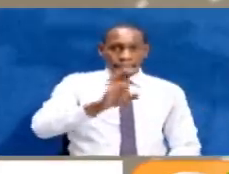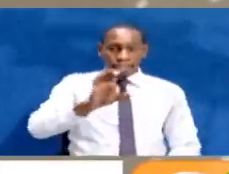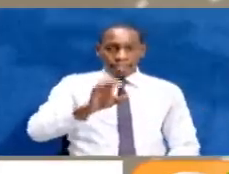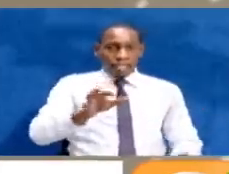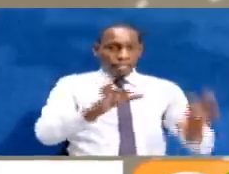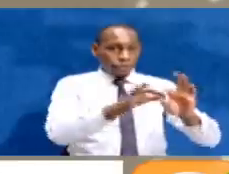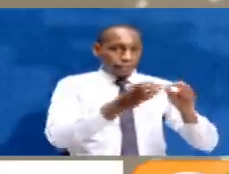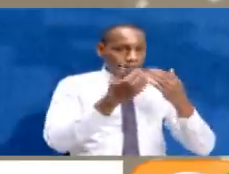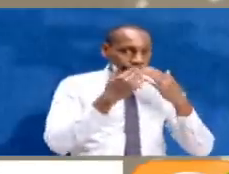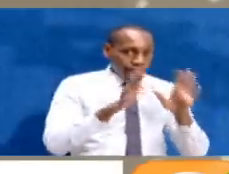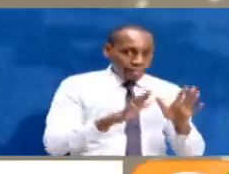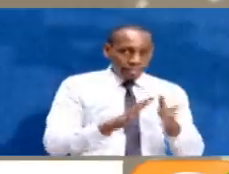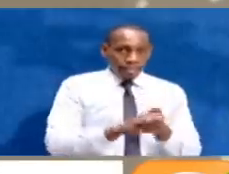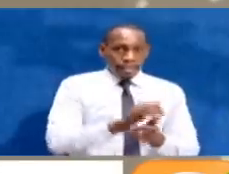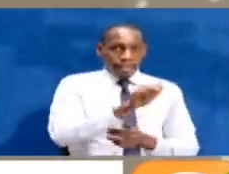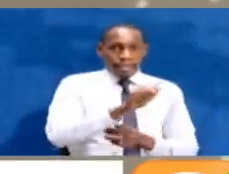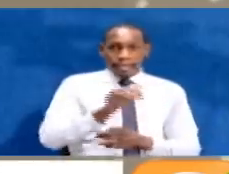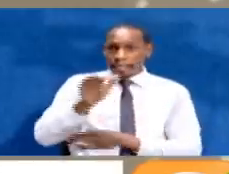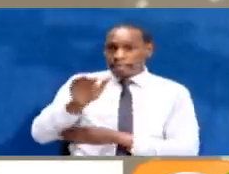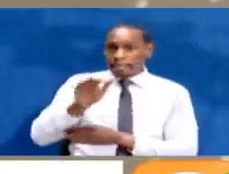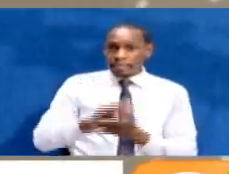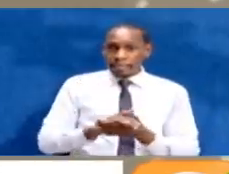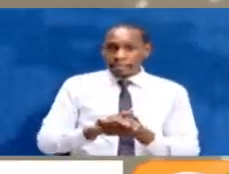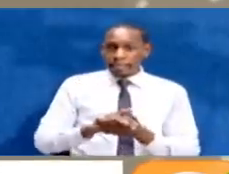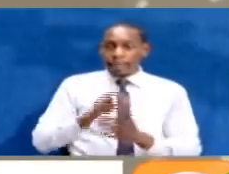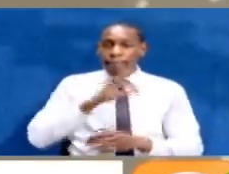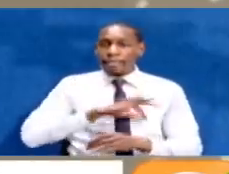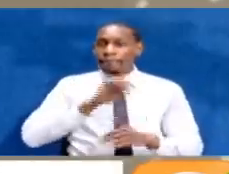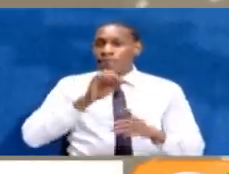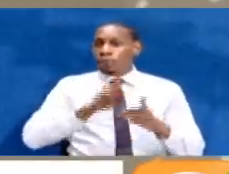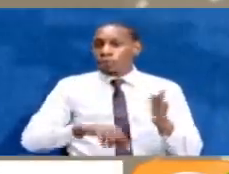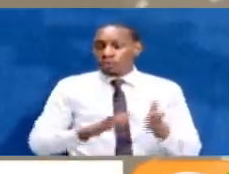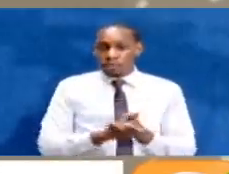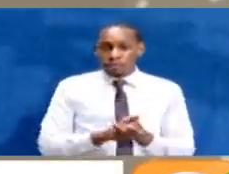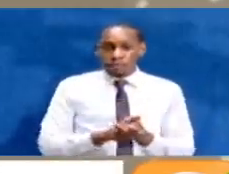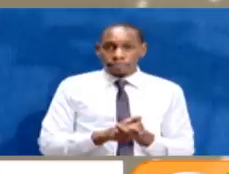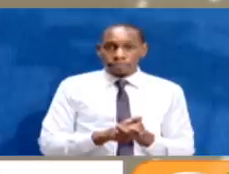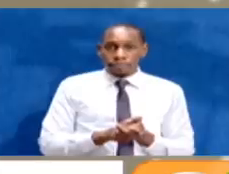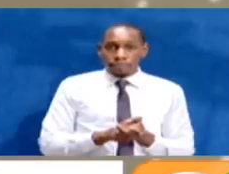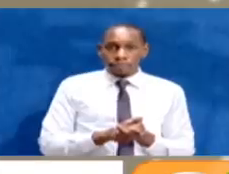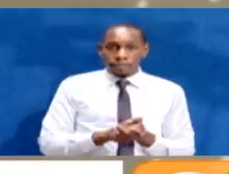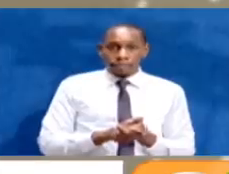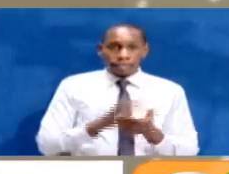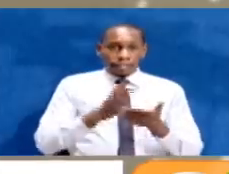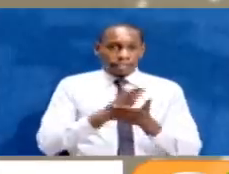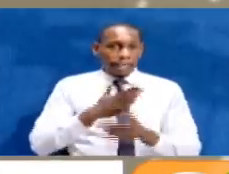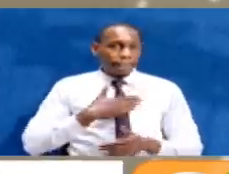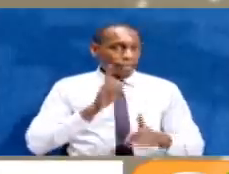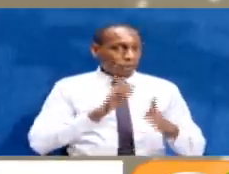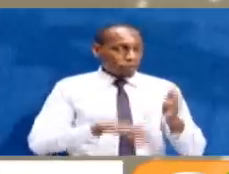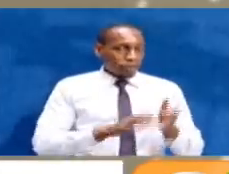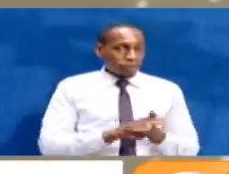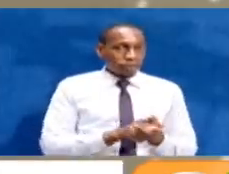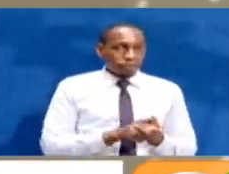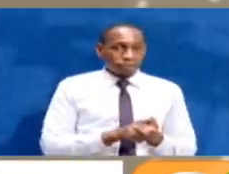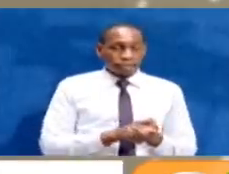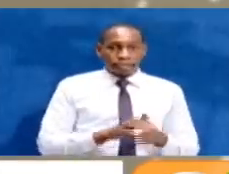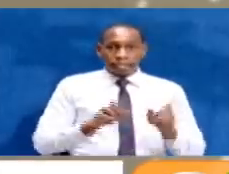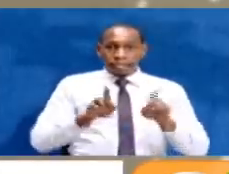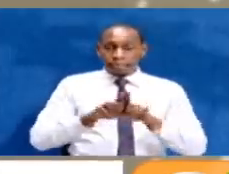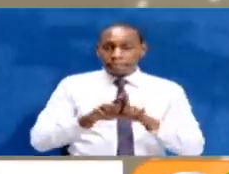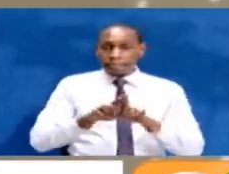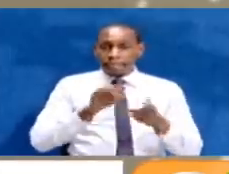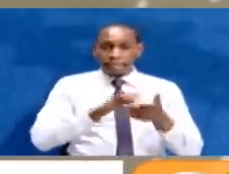are uniting, so A will be asking, so what do I get out of this? Yeah. What do I become? What is my share in this team?